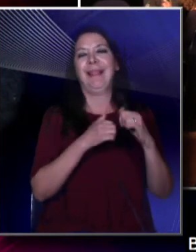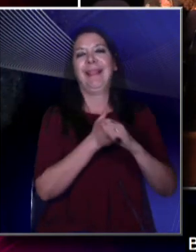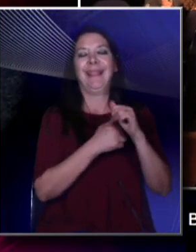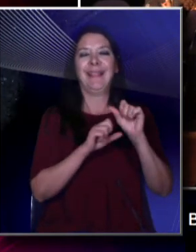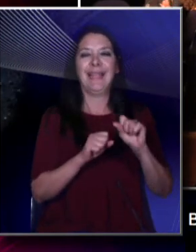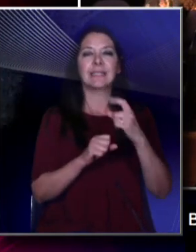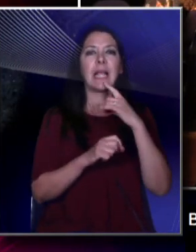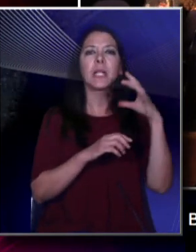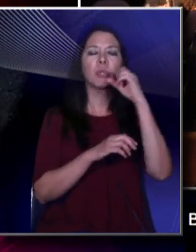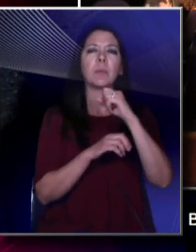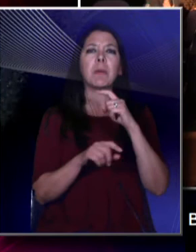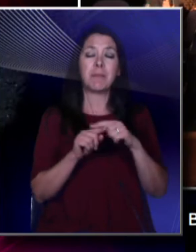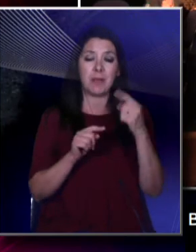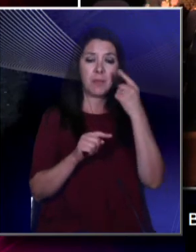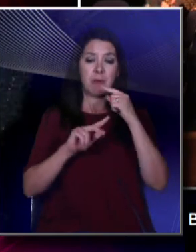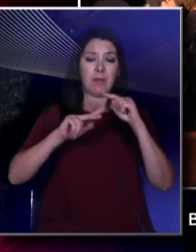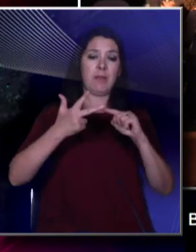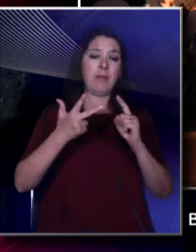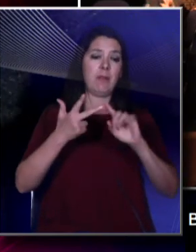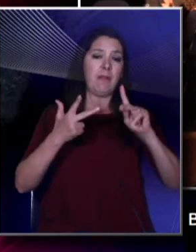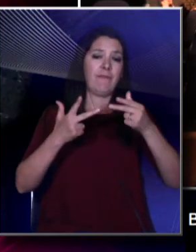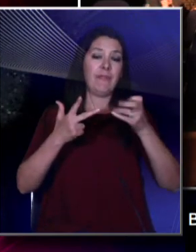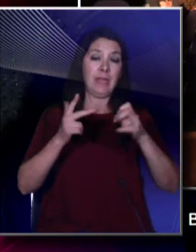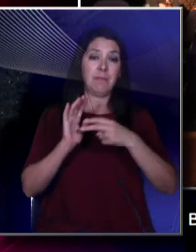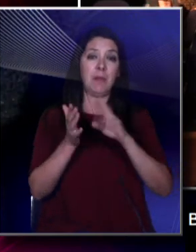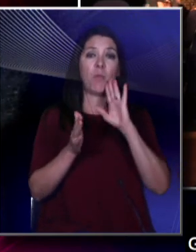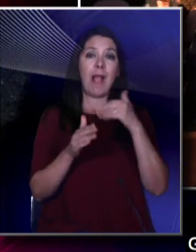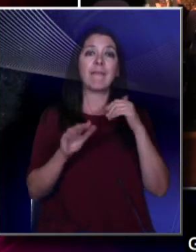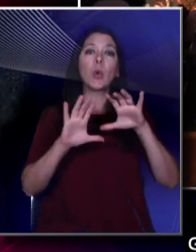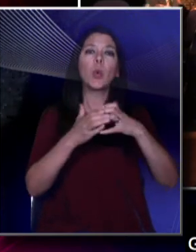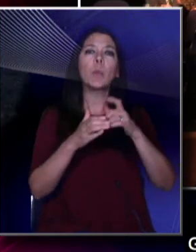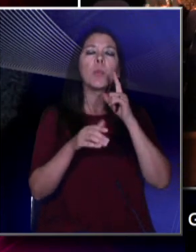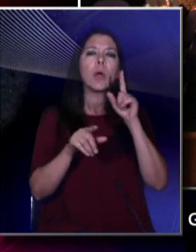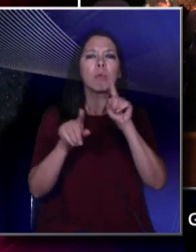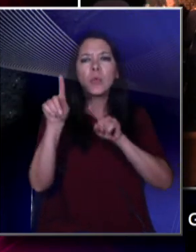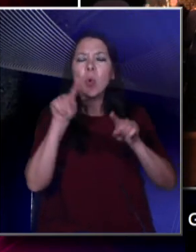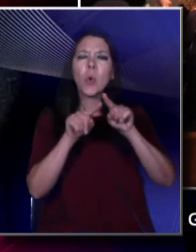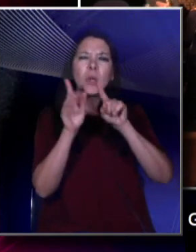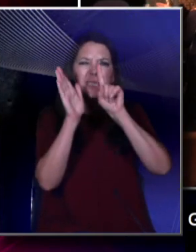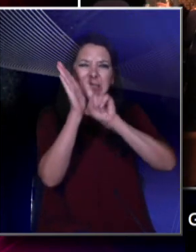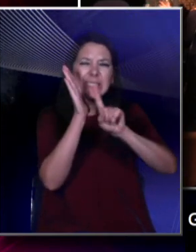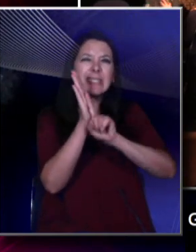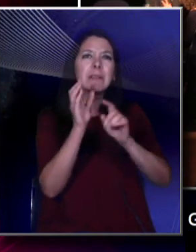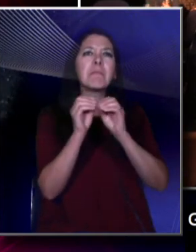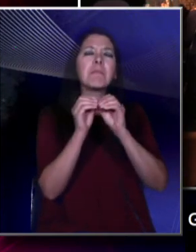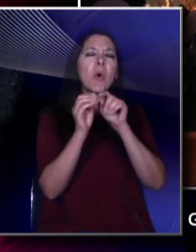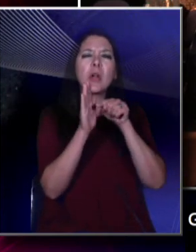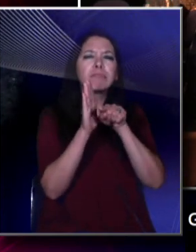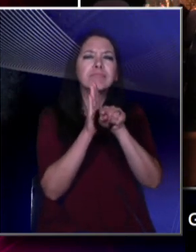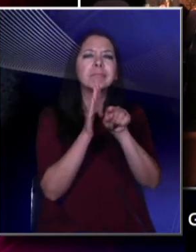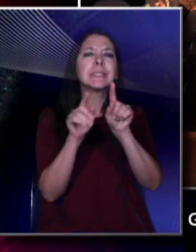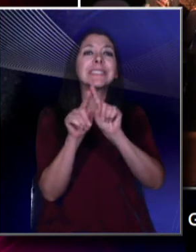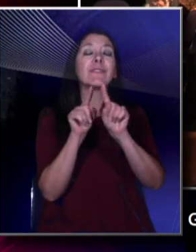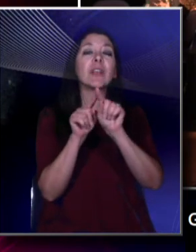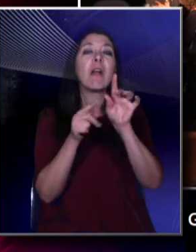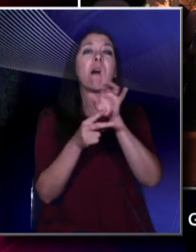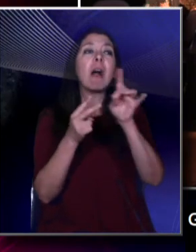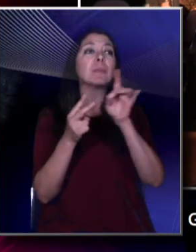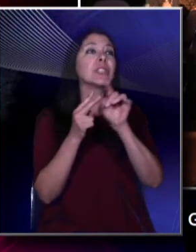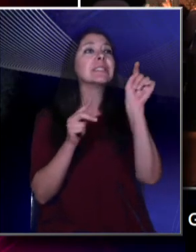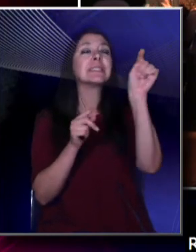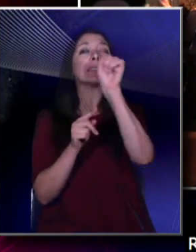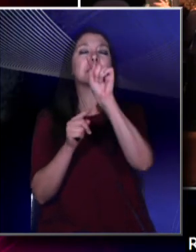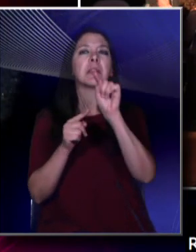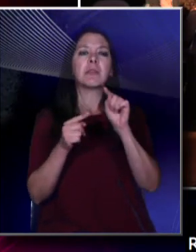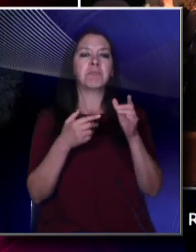we going to have like an exploratory group that looks at what options are out there? I mean, regardless of what